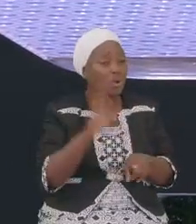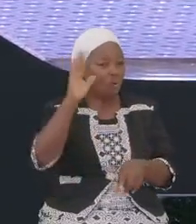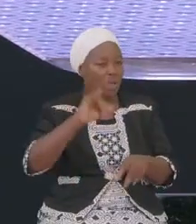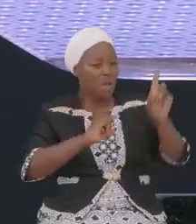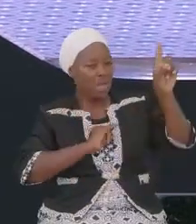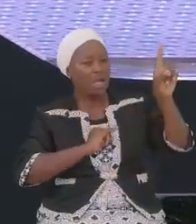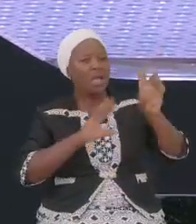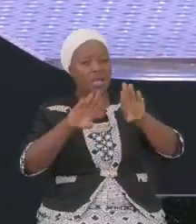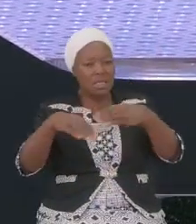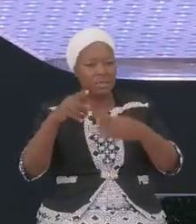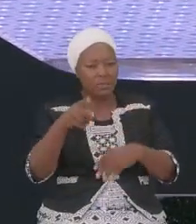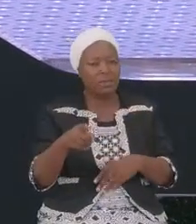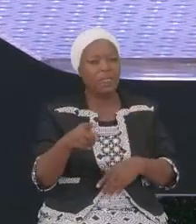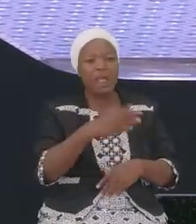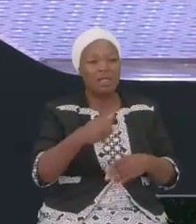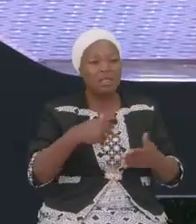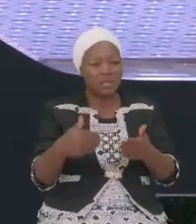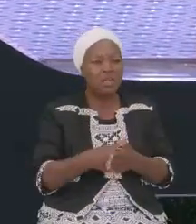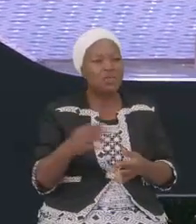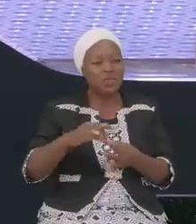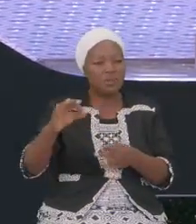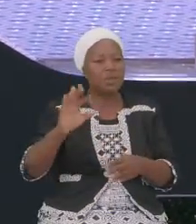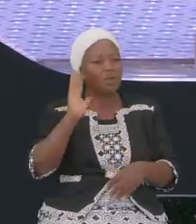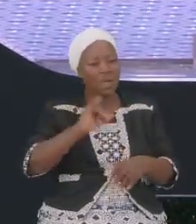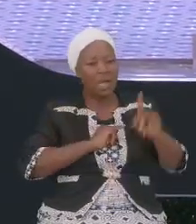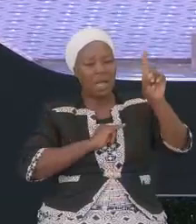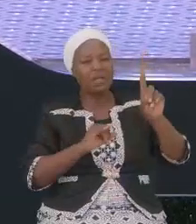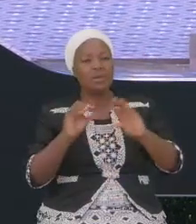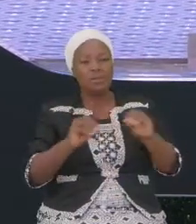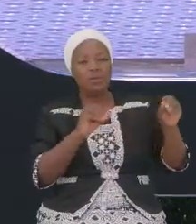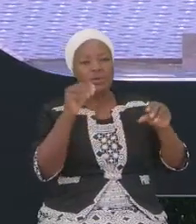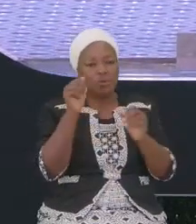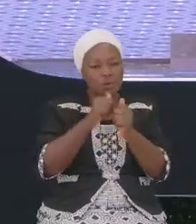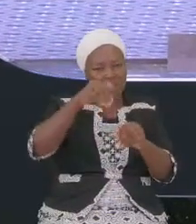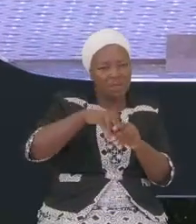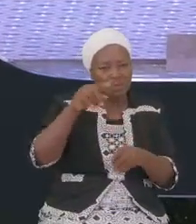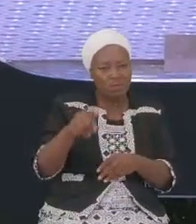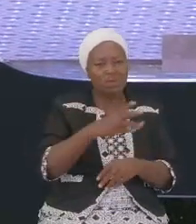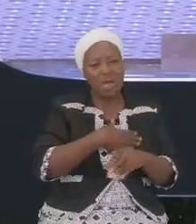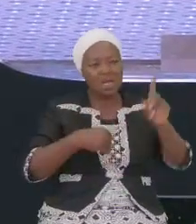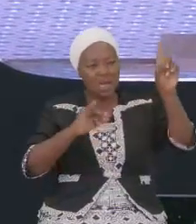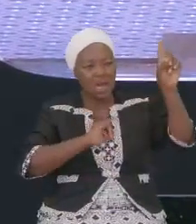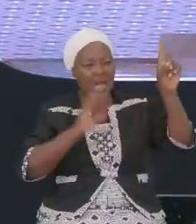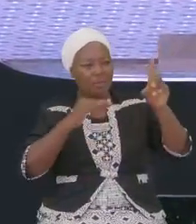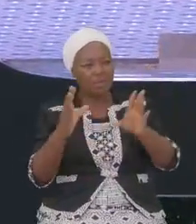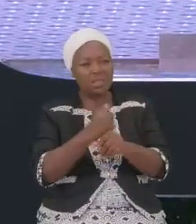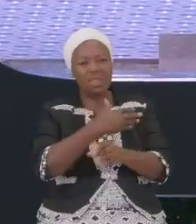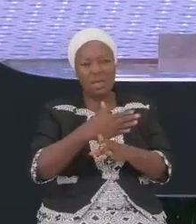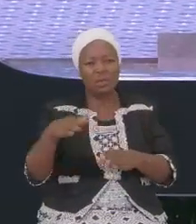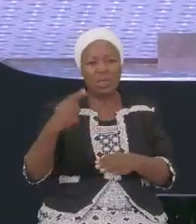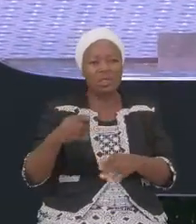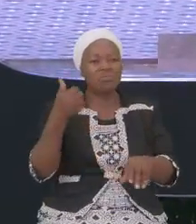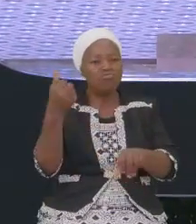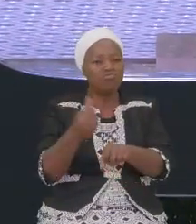you. And a new spirit will I put within you. And I will take away the